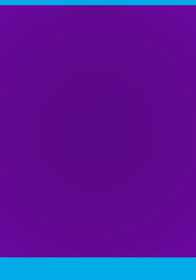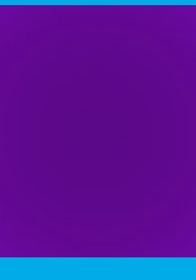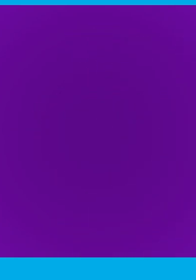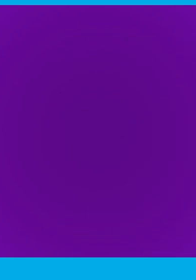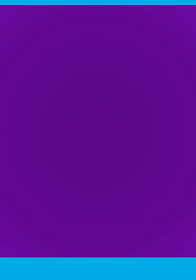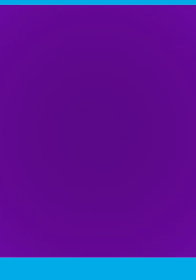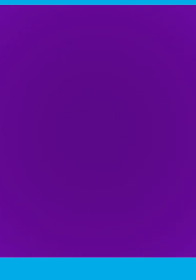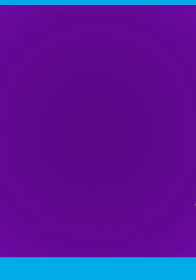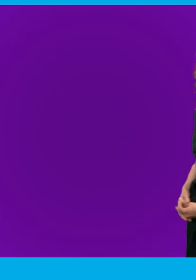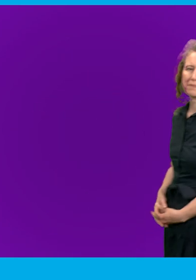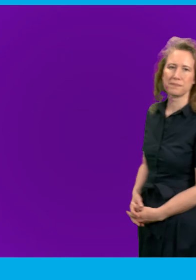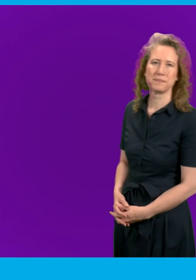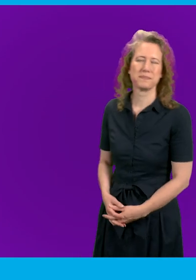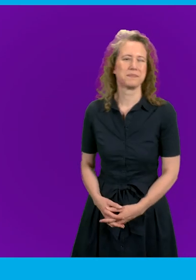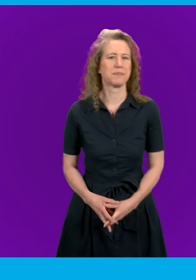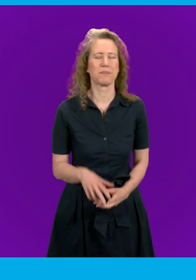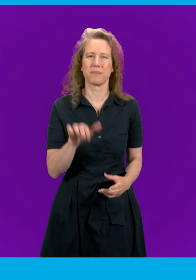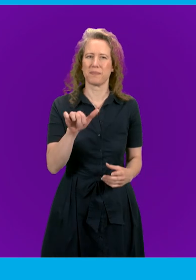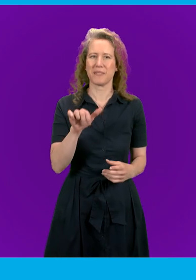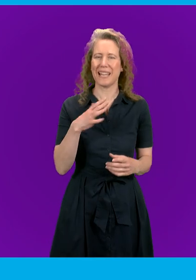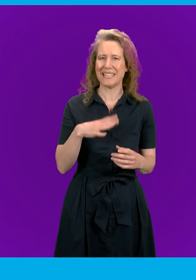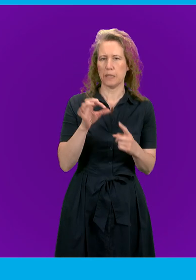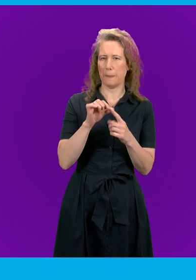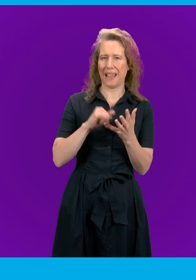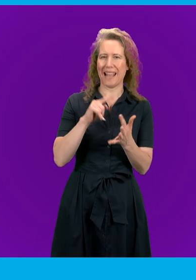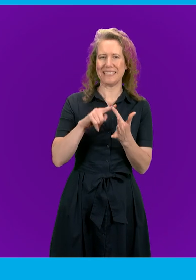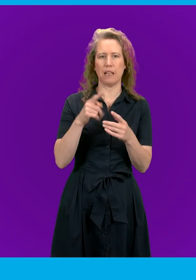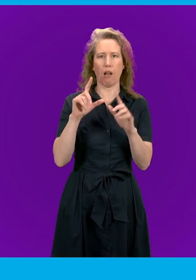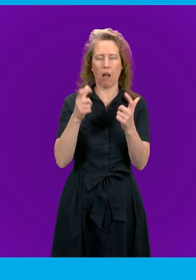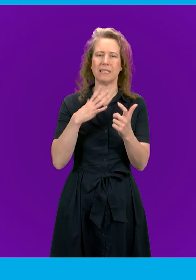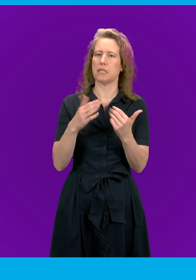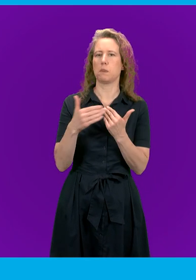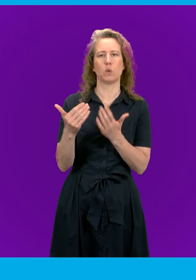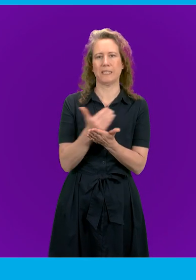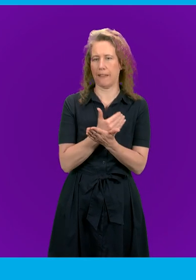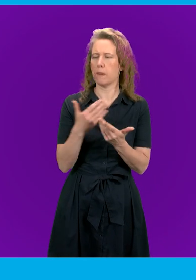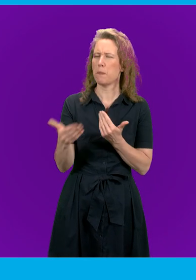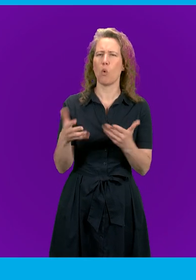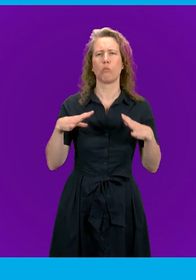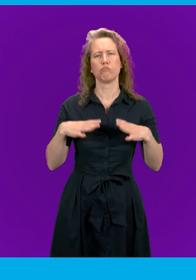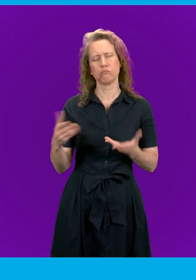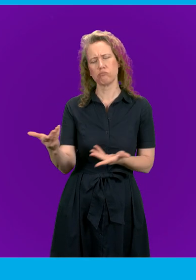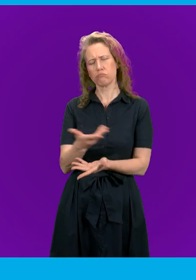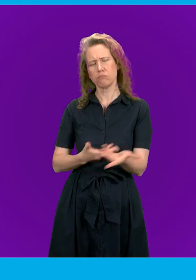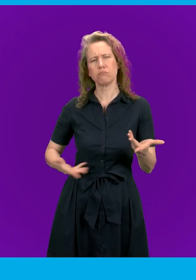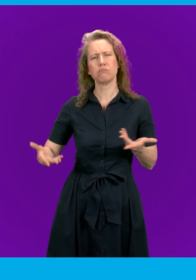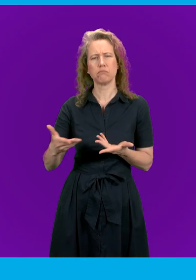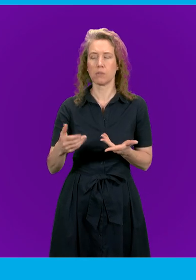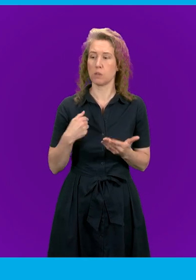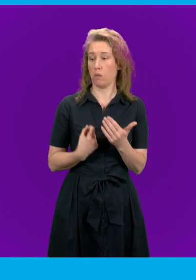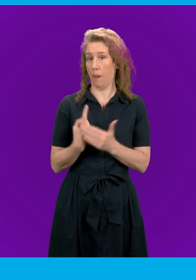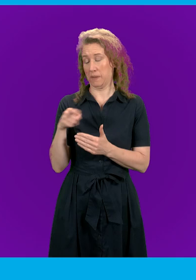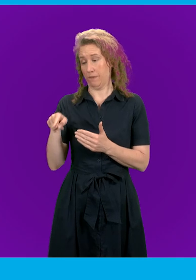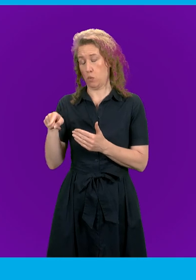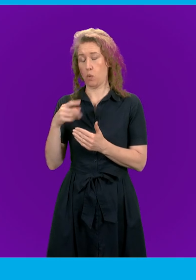just, they need to make the PSE class a safe space, more of a conversation, like what we did for Bulls Girls